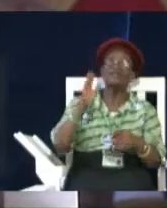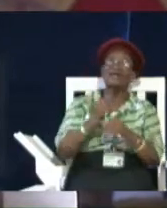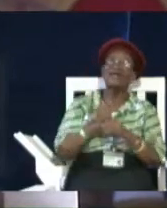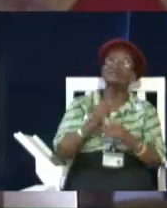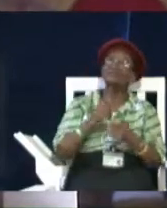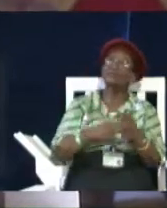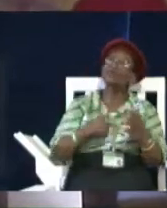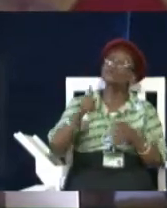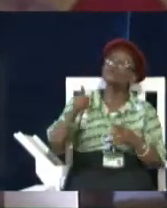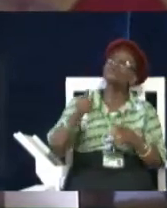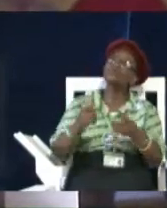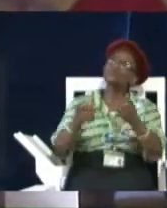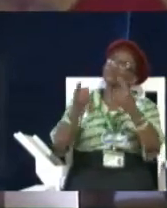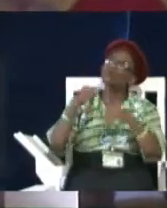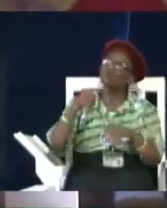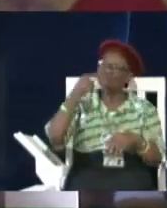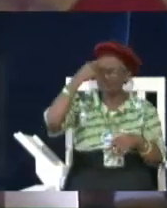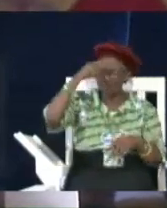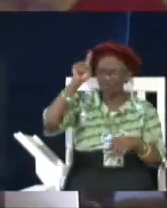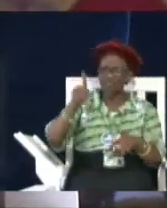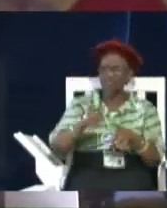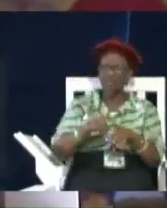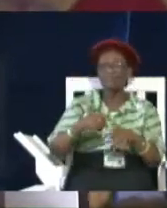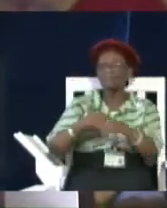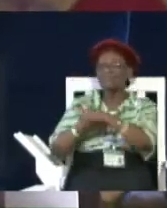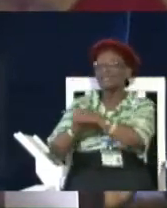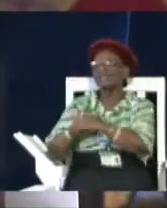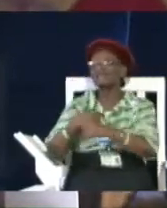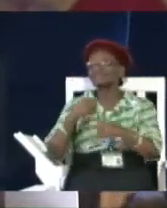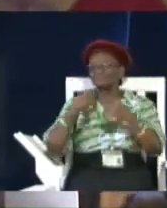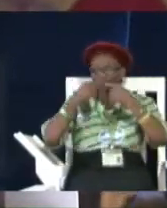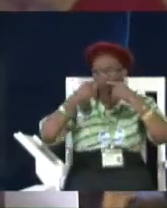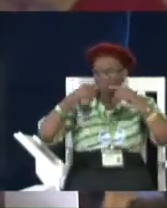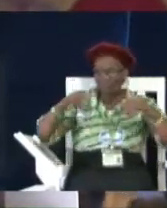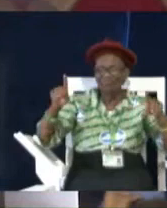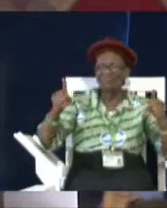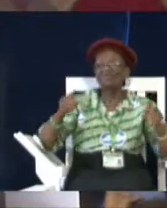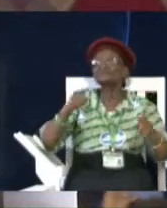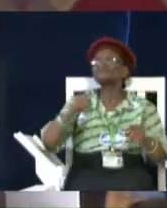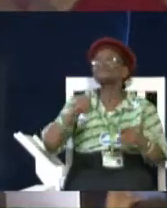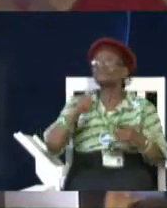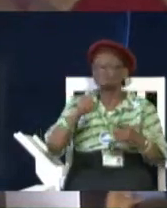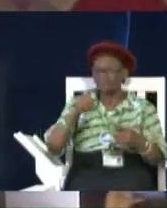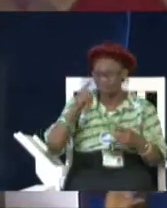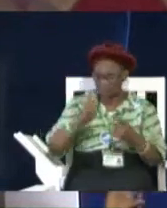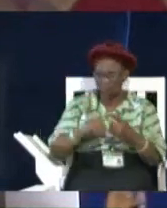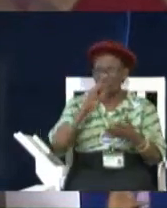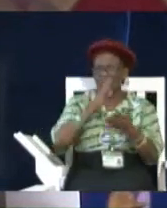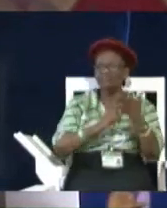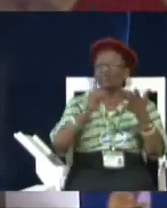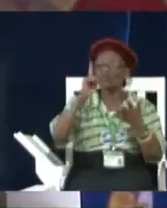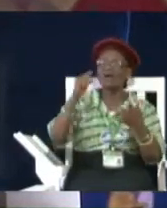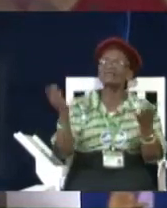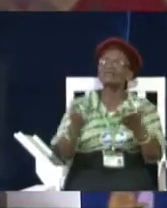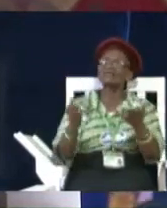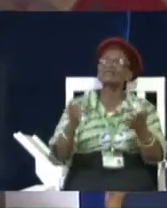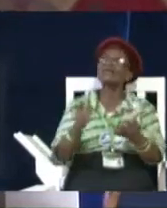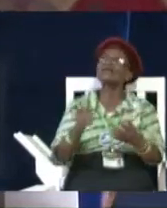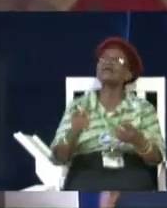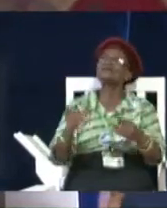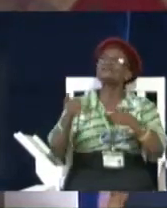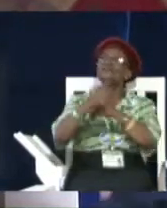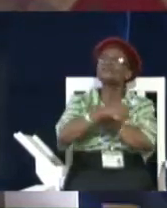I decree to somebody here today, for the rest of your life, they won't gather